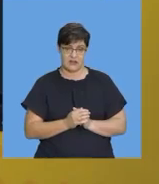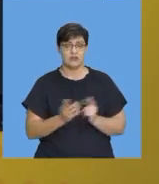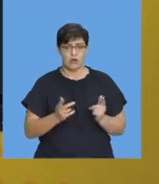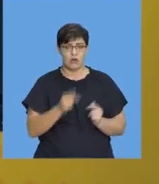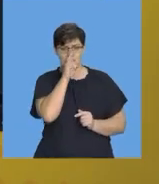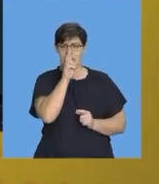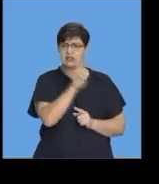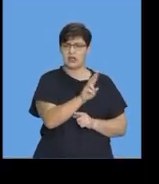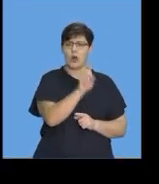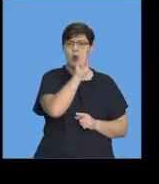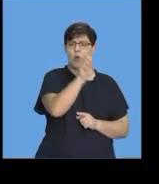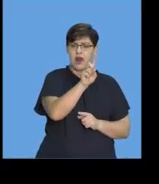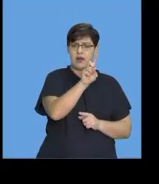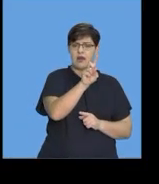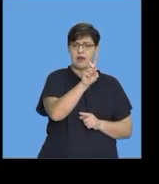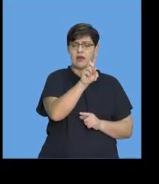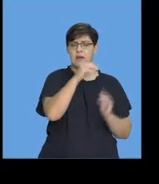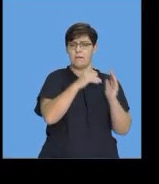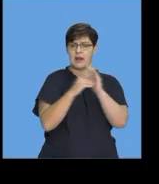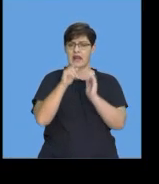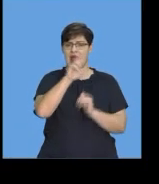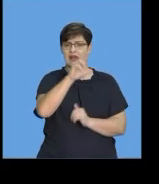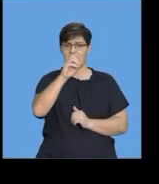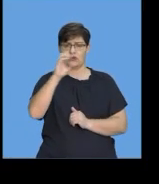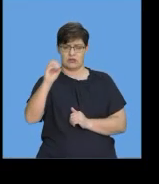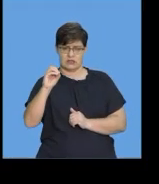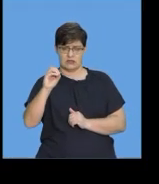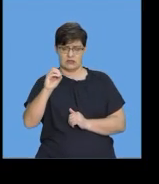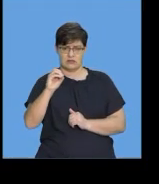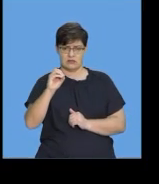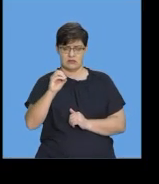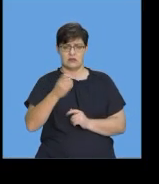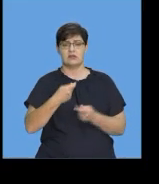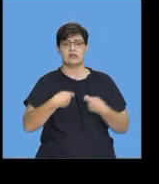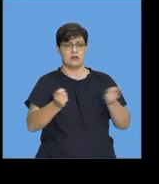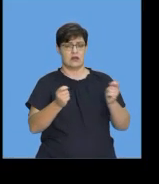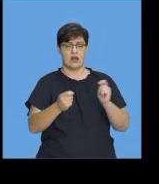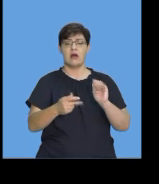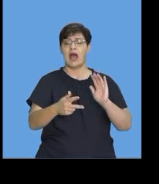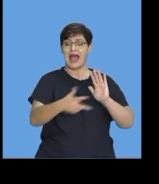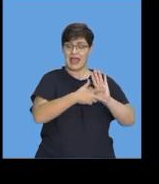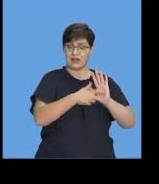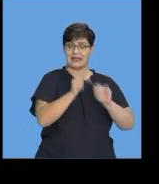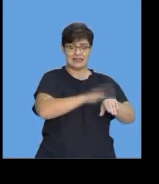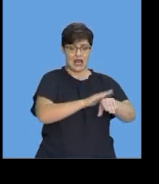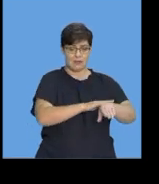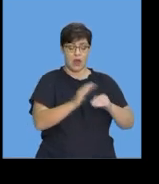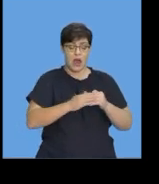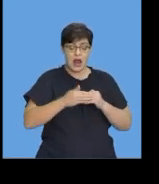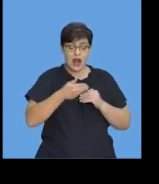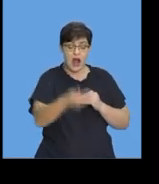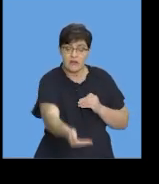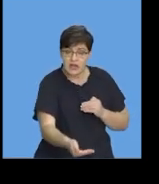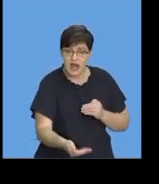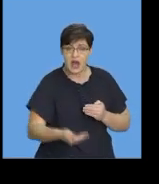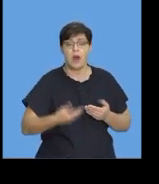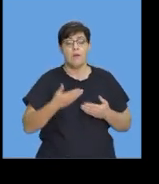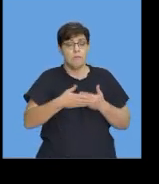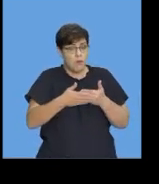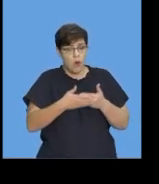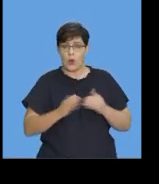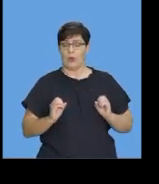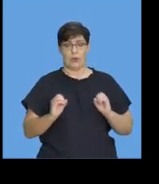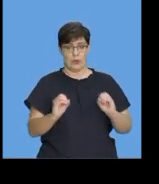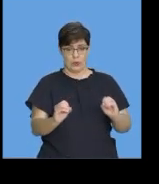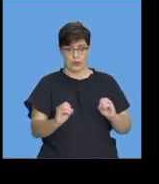that at the beginning you had 1,800,000 shares. No further shares were issued at that time. So the